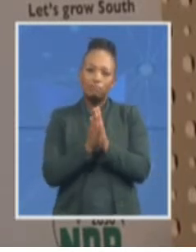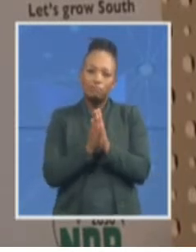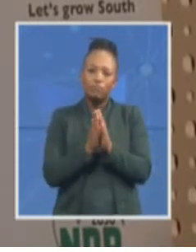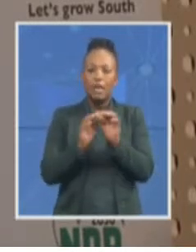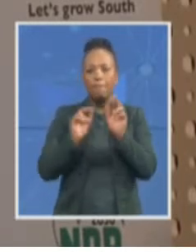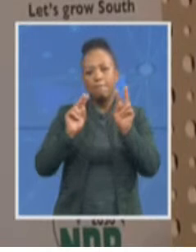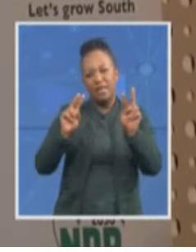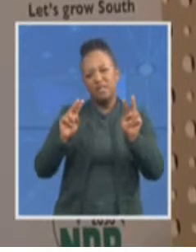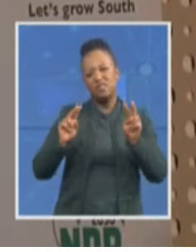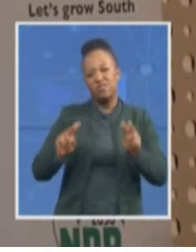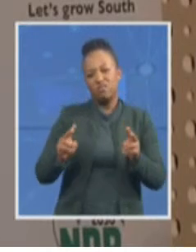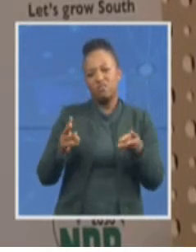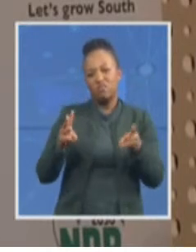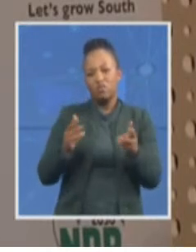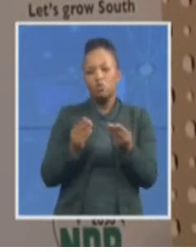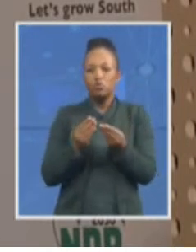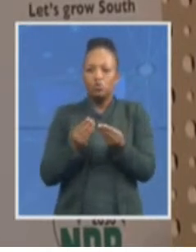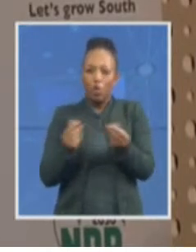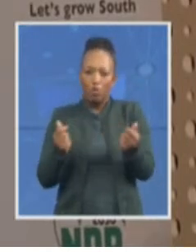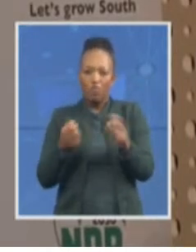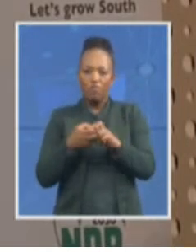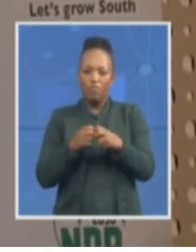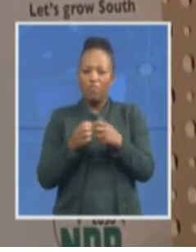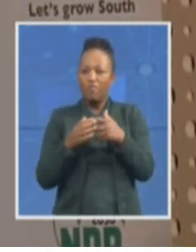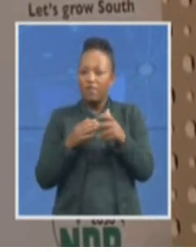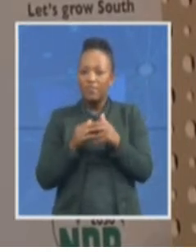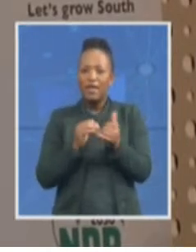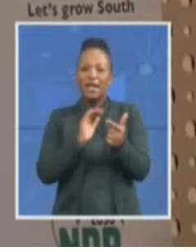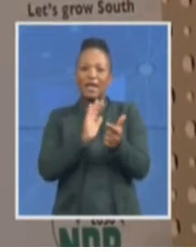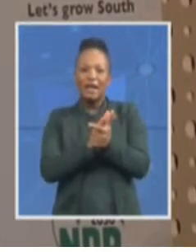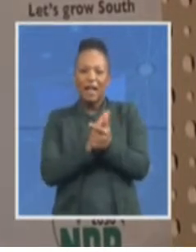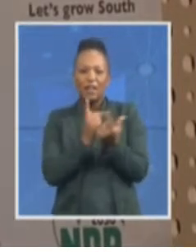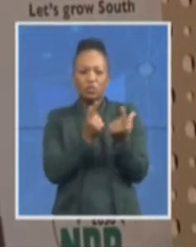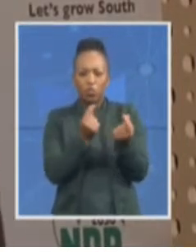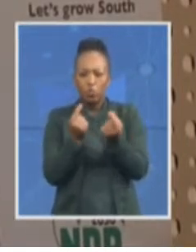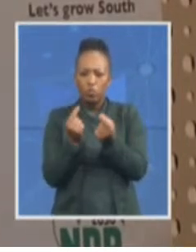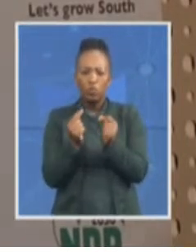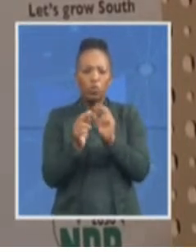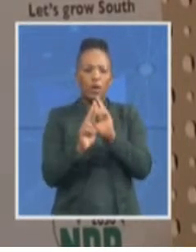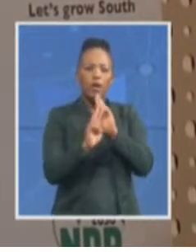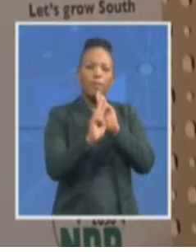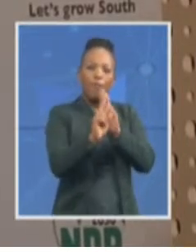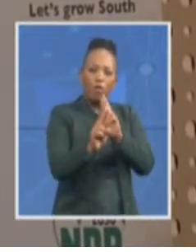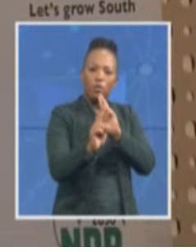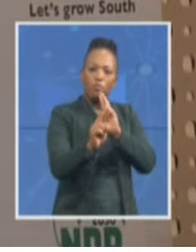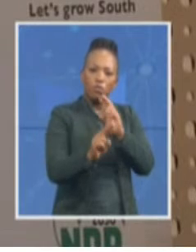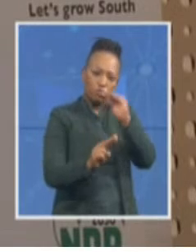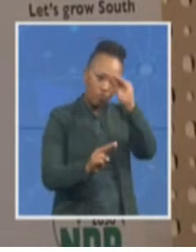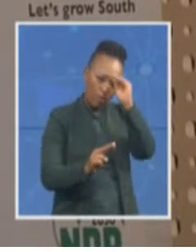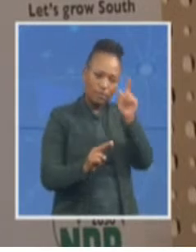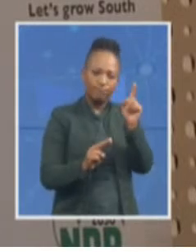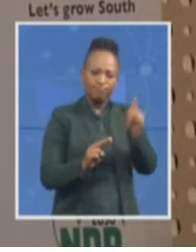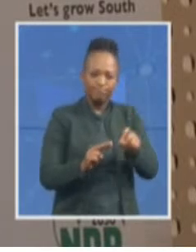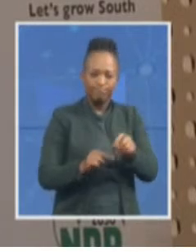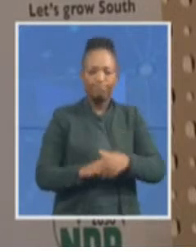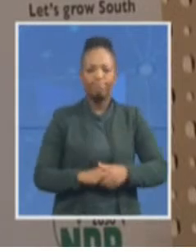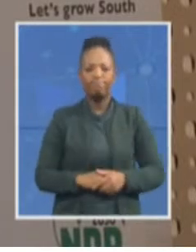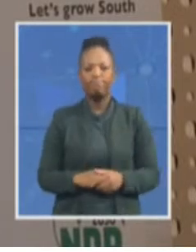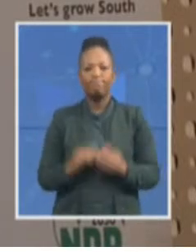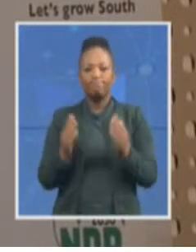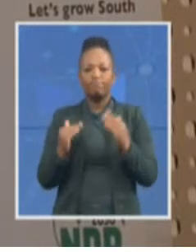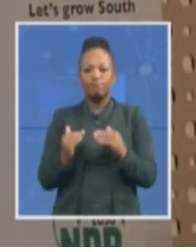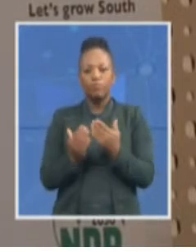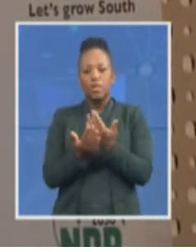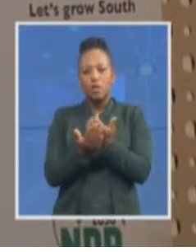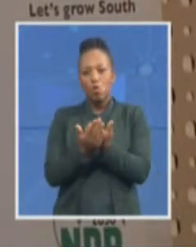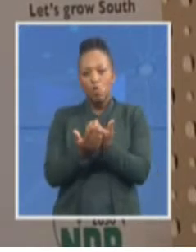report all illegal activities to law enforcement agents. On the economy, Cabinet has